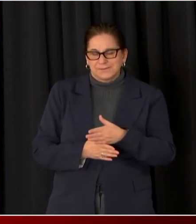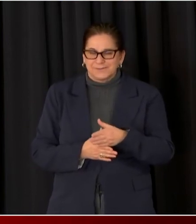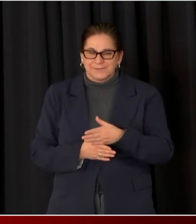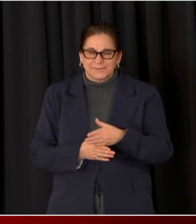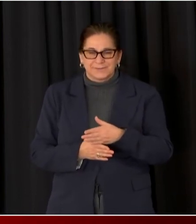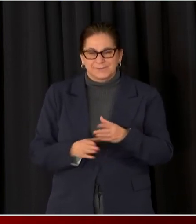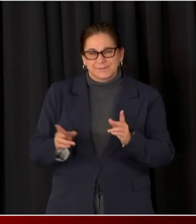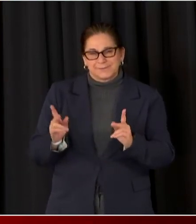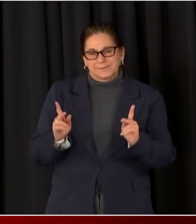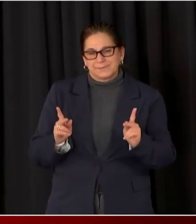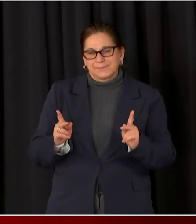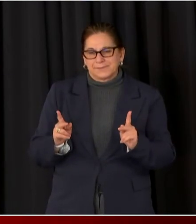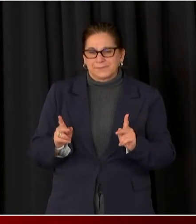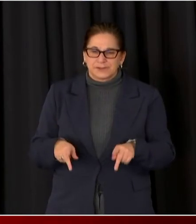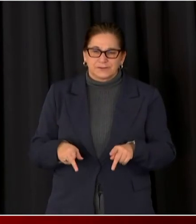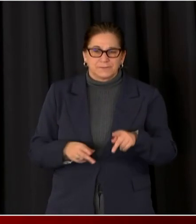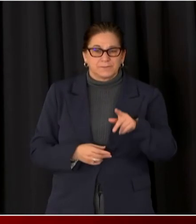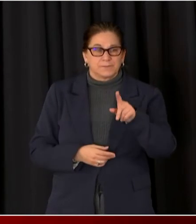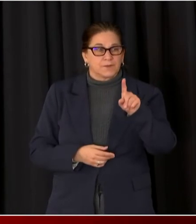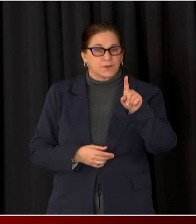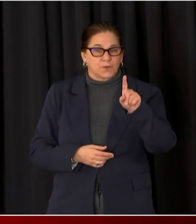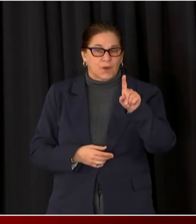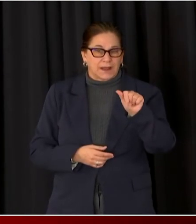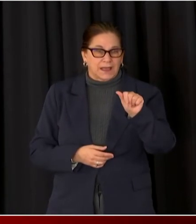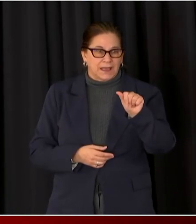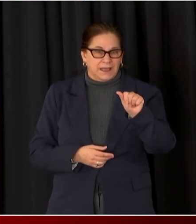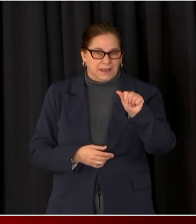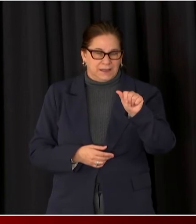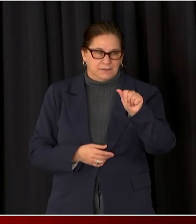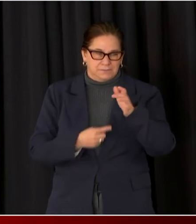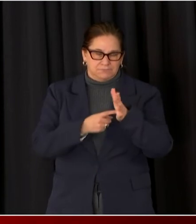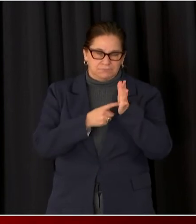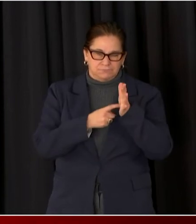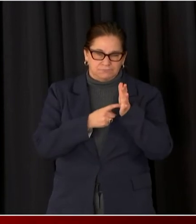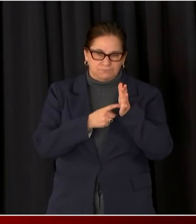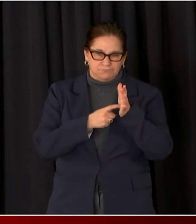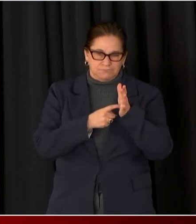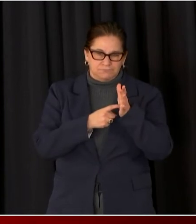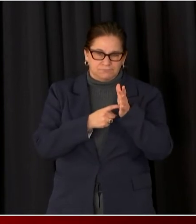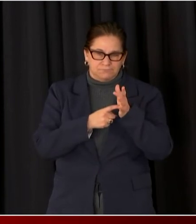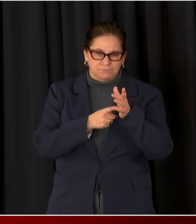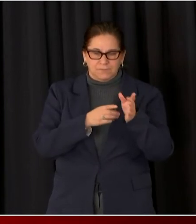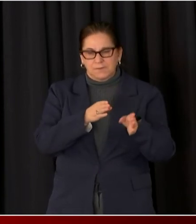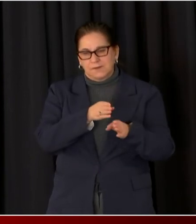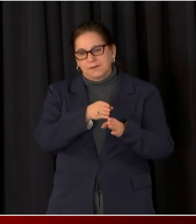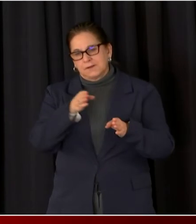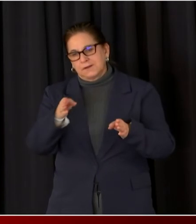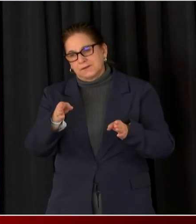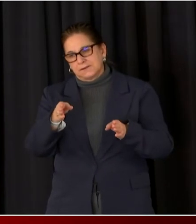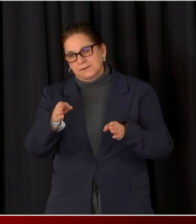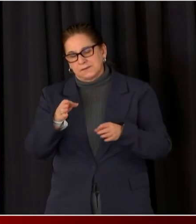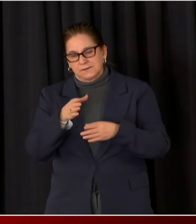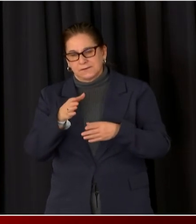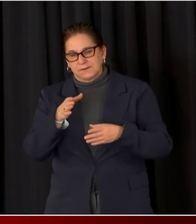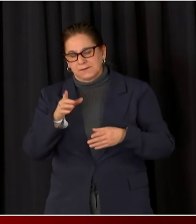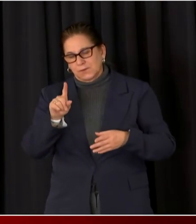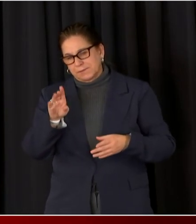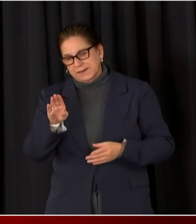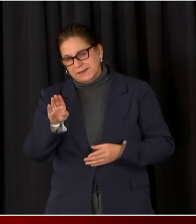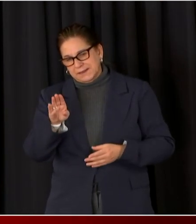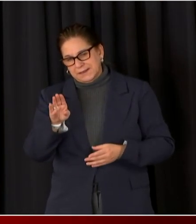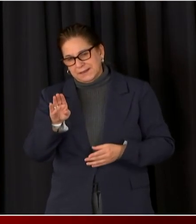at different times. So some people who are above the age 65 are going to be eligible at certain periods of time. People with certain health conditions are